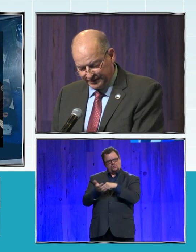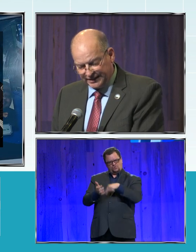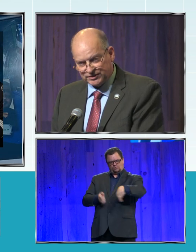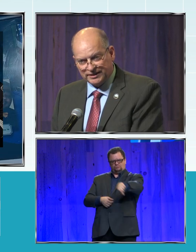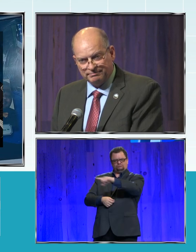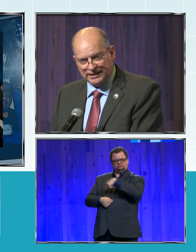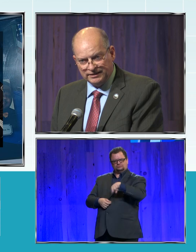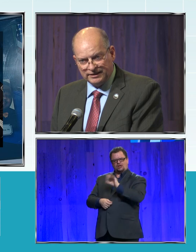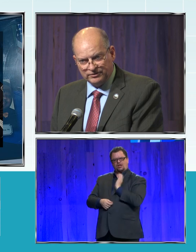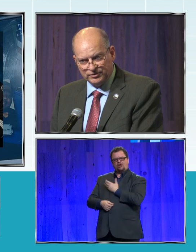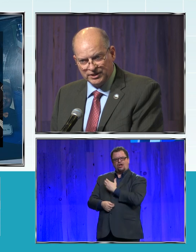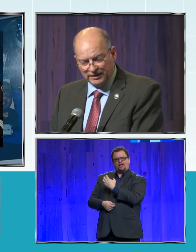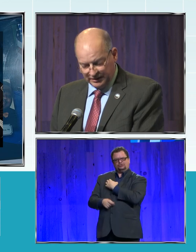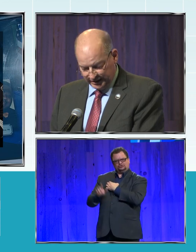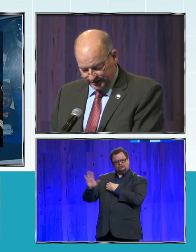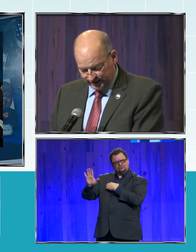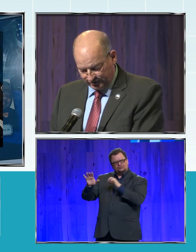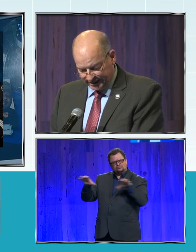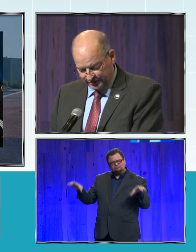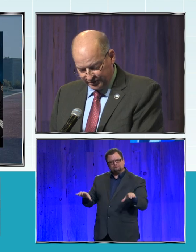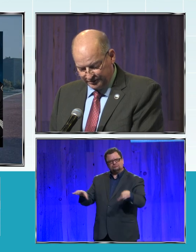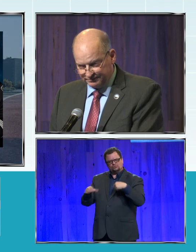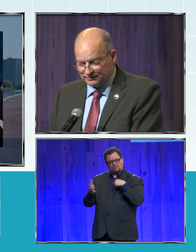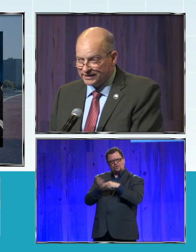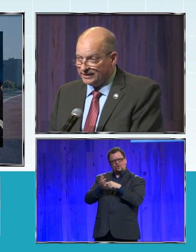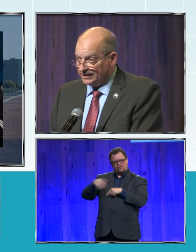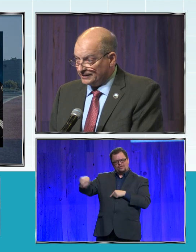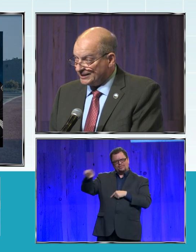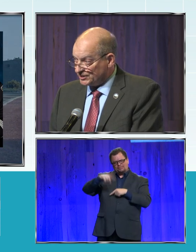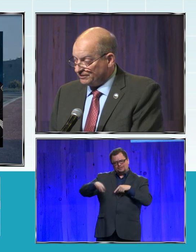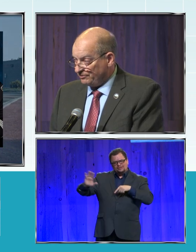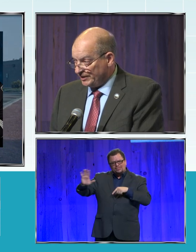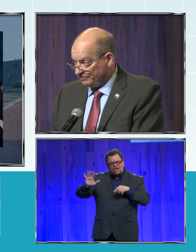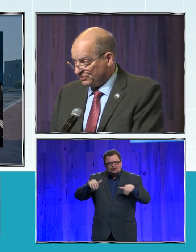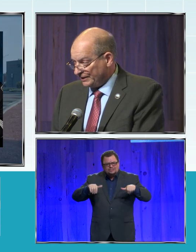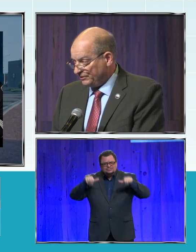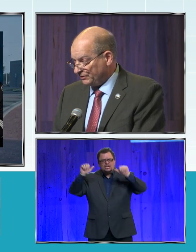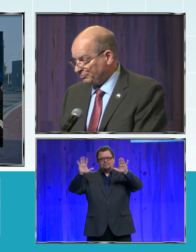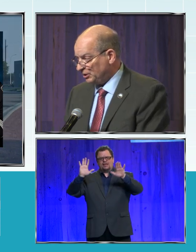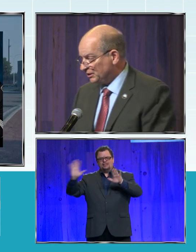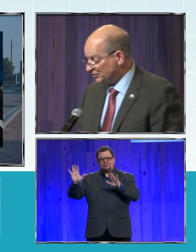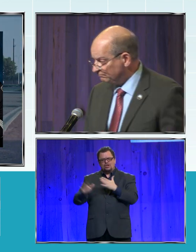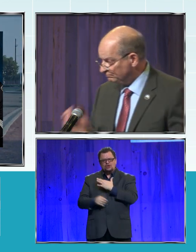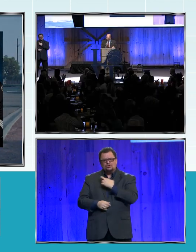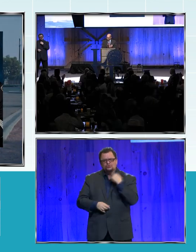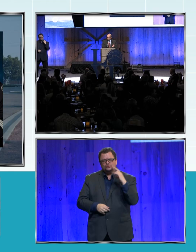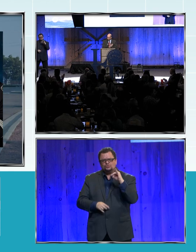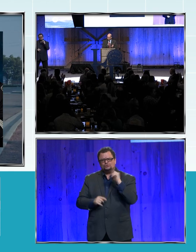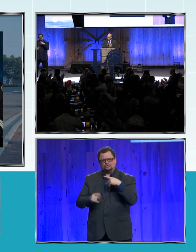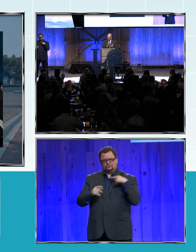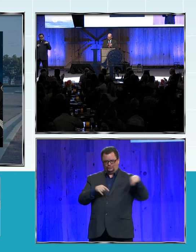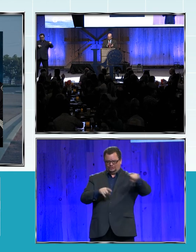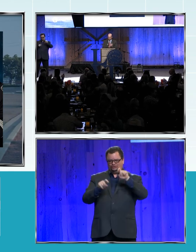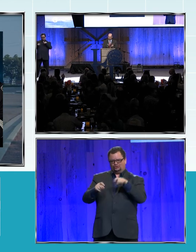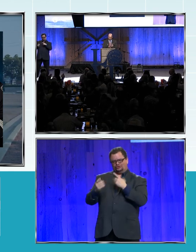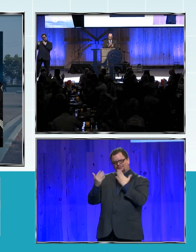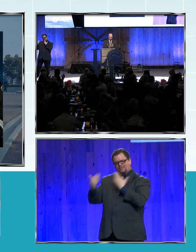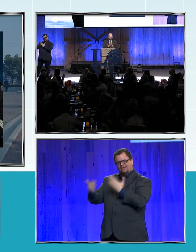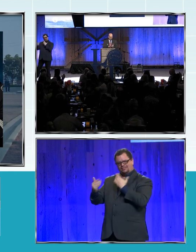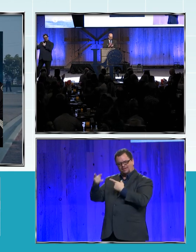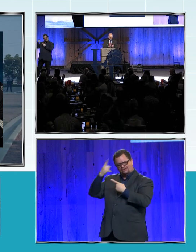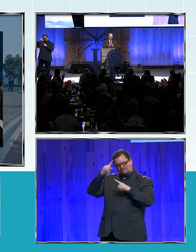have sacrificed at many levels a debt of gratitude. And let's give them a round of applause. Applause